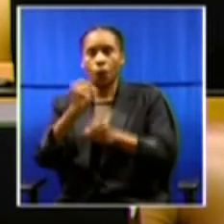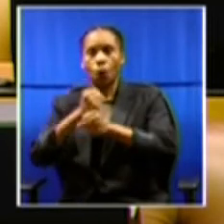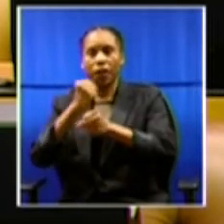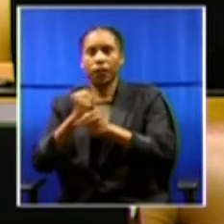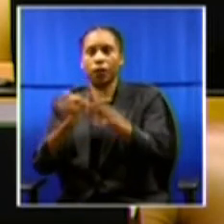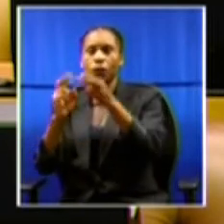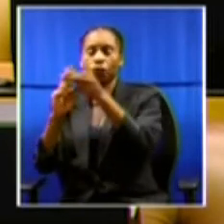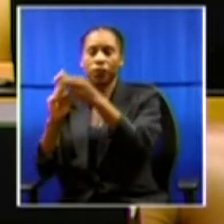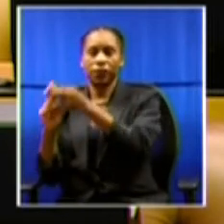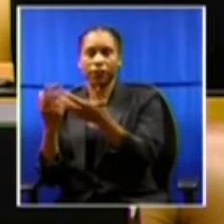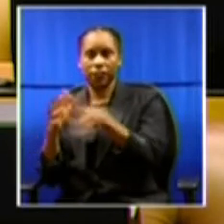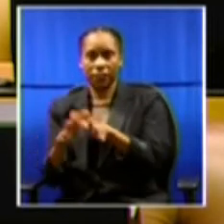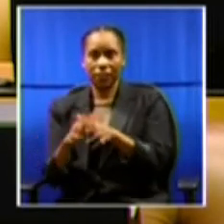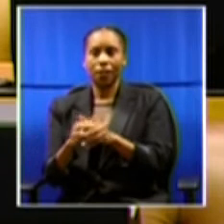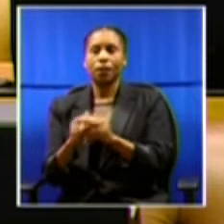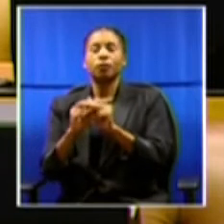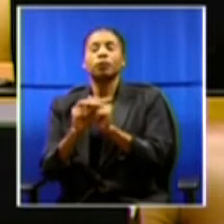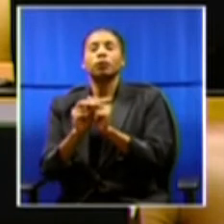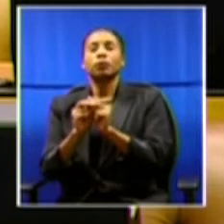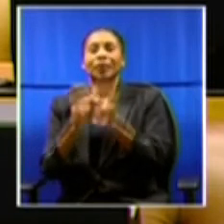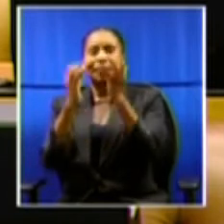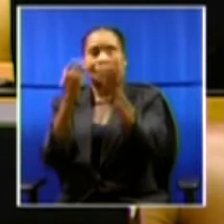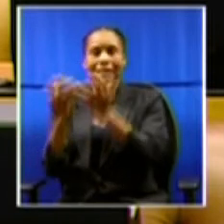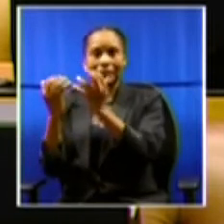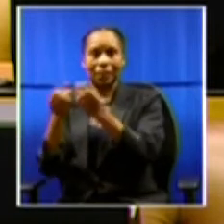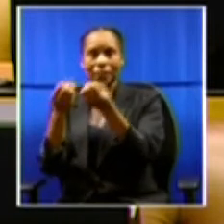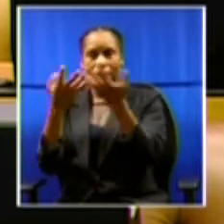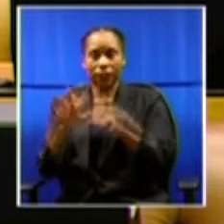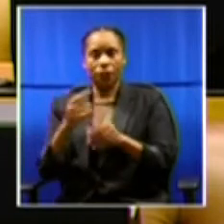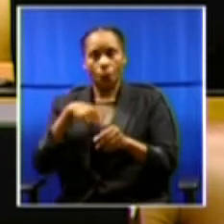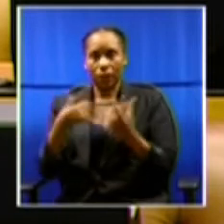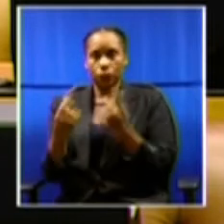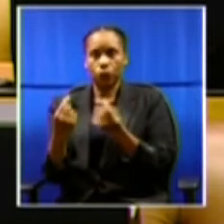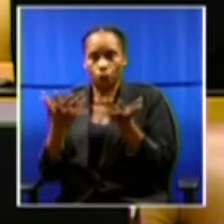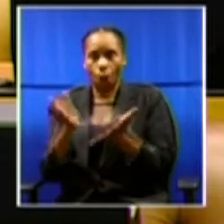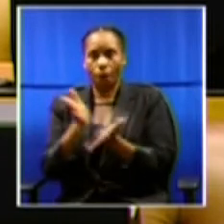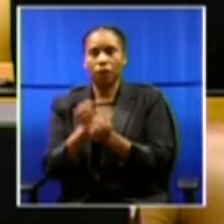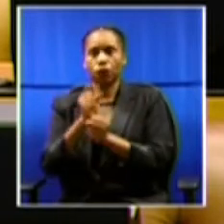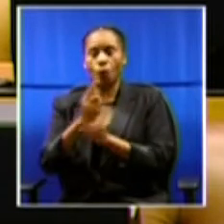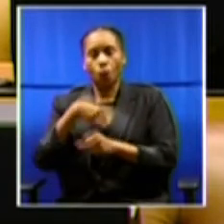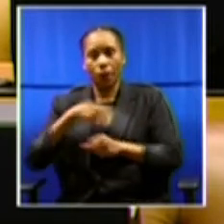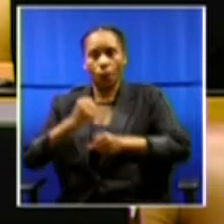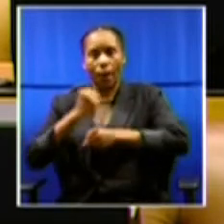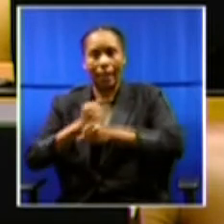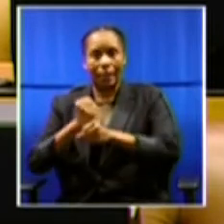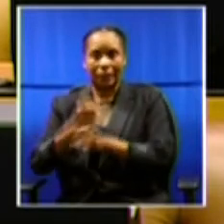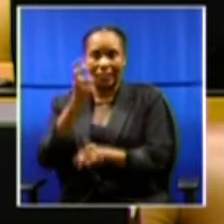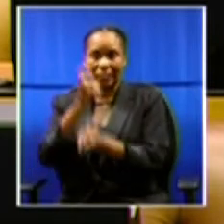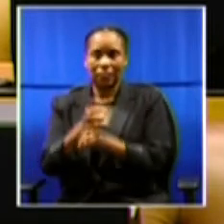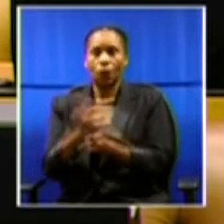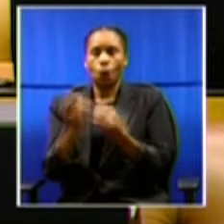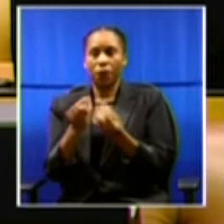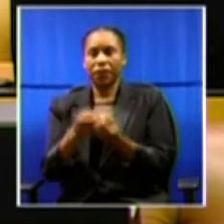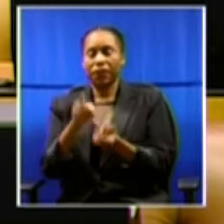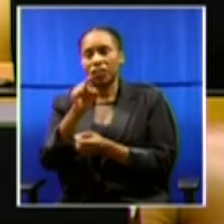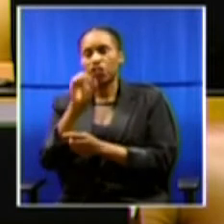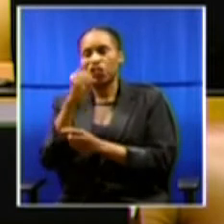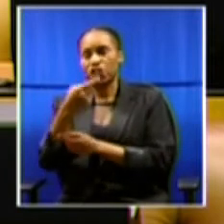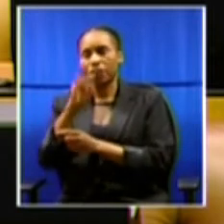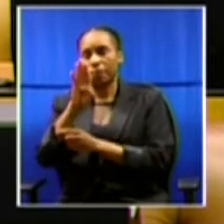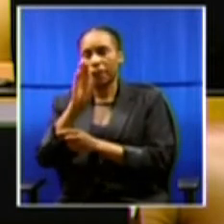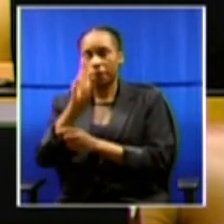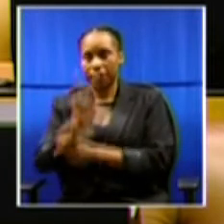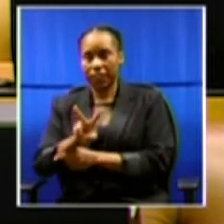some of the units. So it's what we're doing to make sure that we work harder with the gender-based violence and